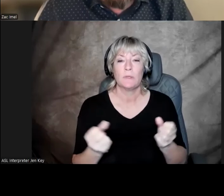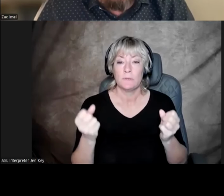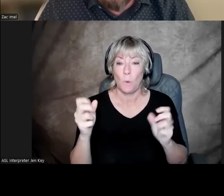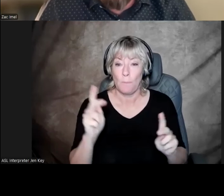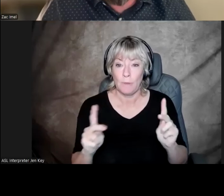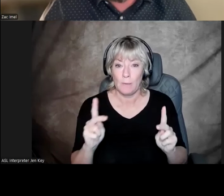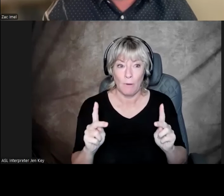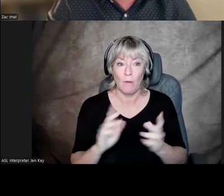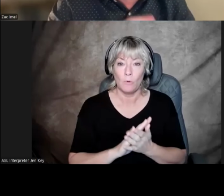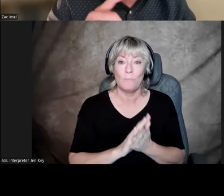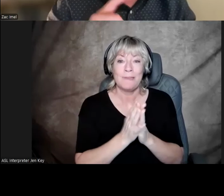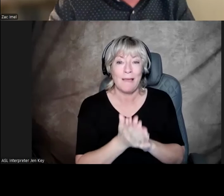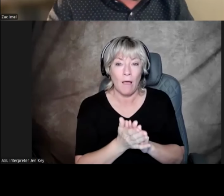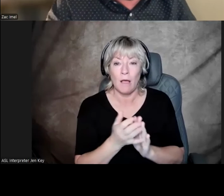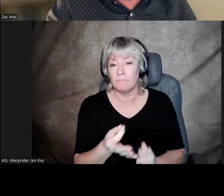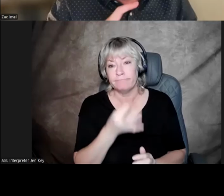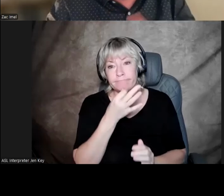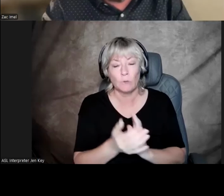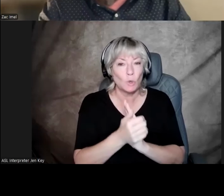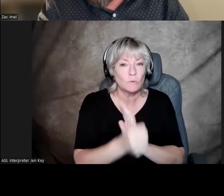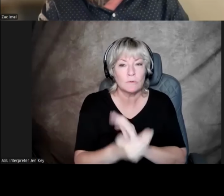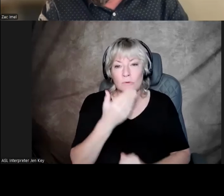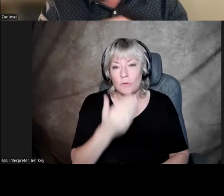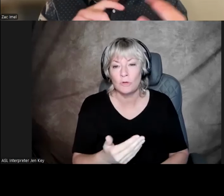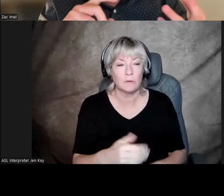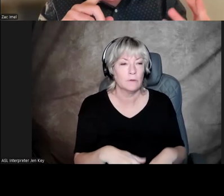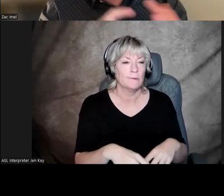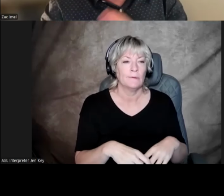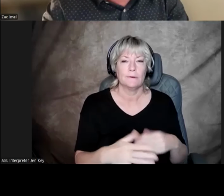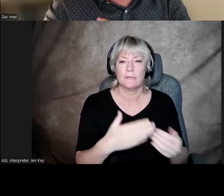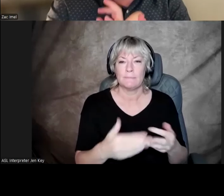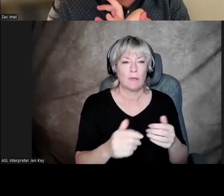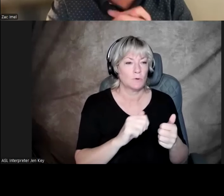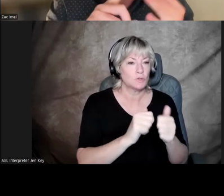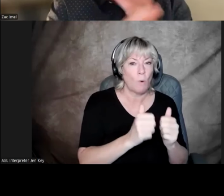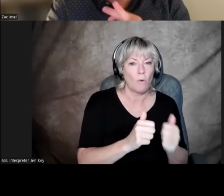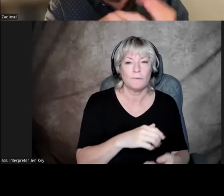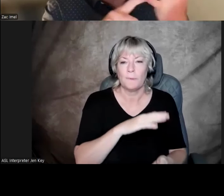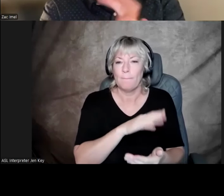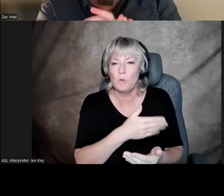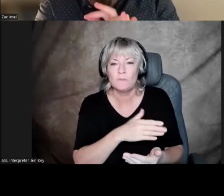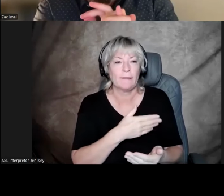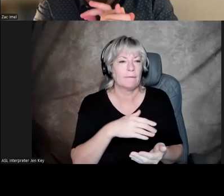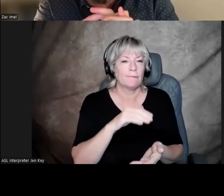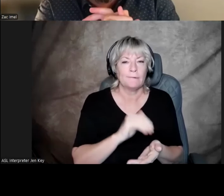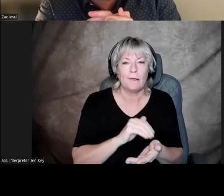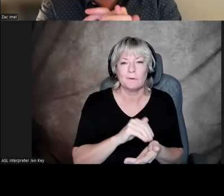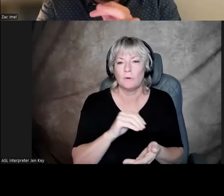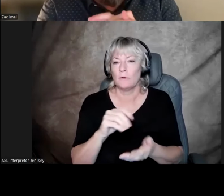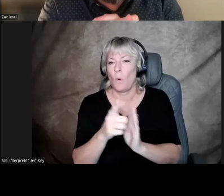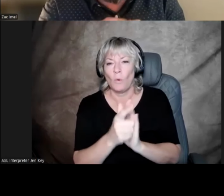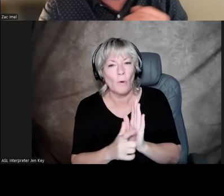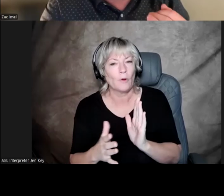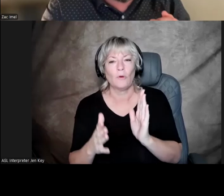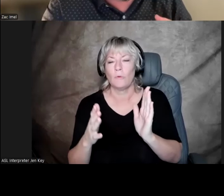good at something, whether that's a sport, an instrument, being a doctor, a lawyer, or a counselor,